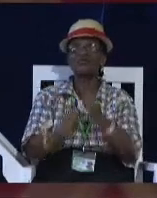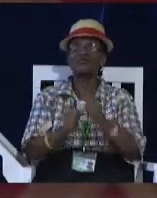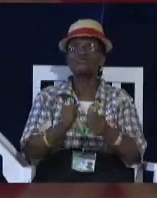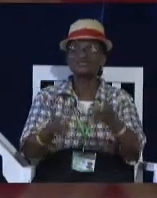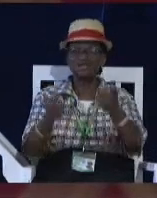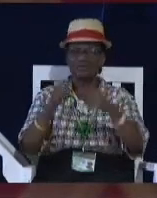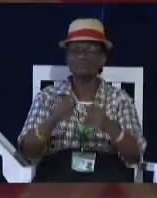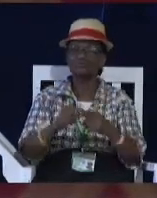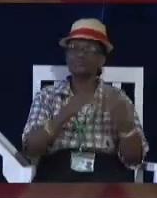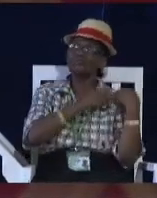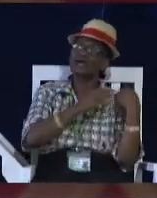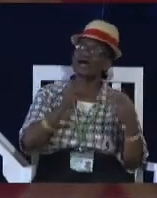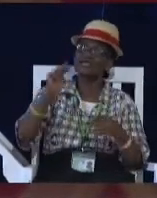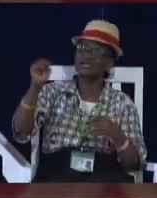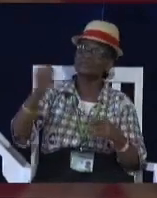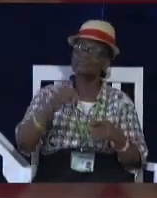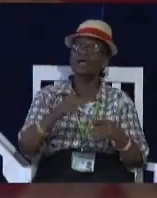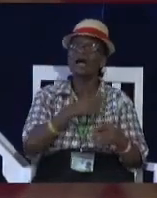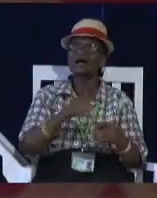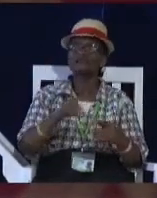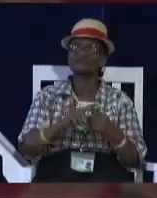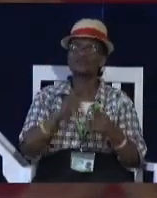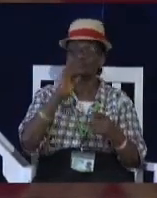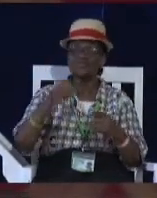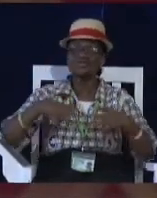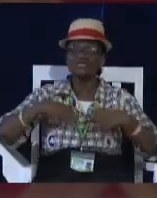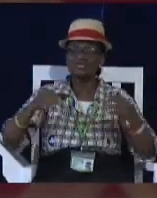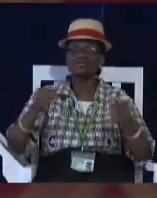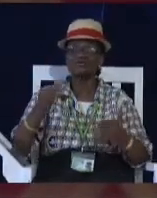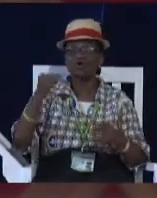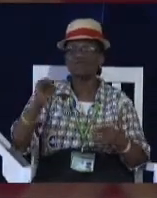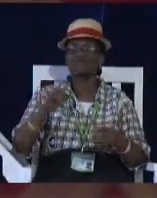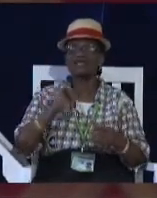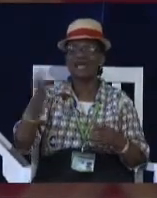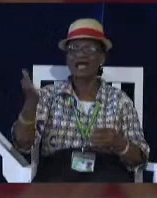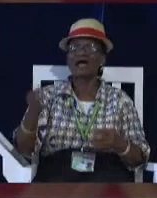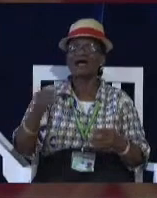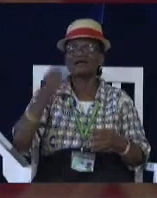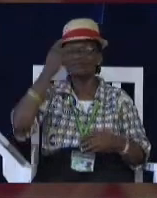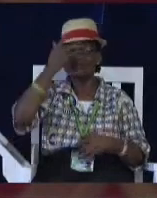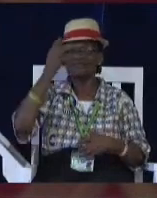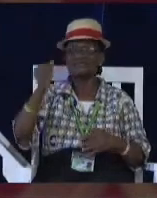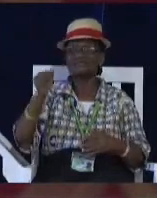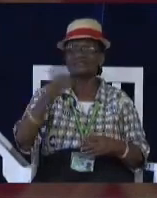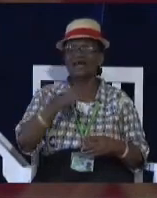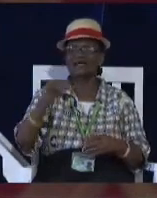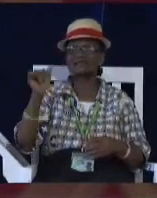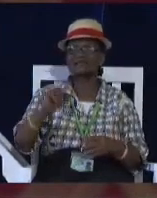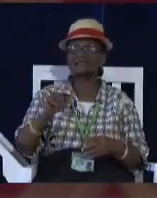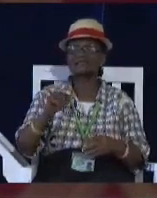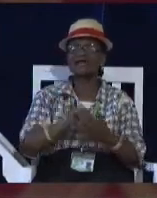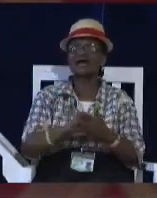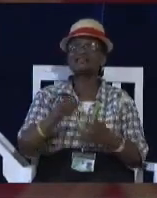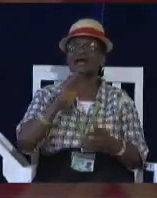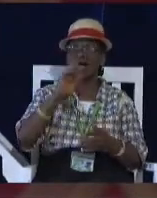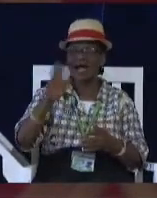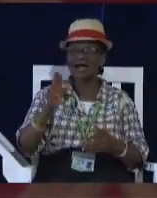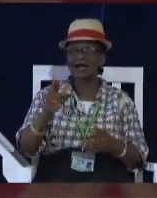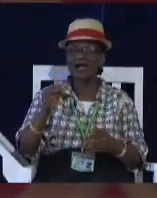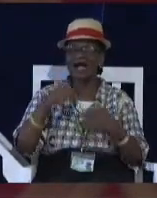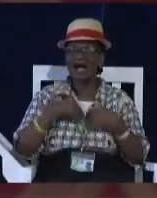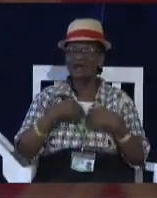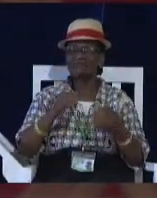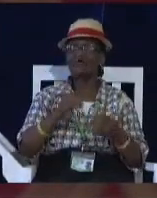him and to be healed of their diseases. And they that were vexed with unclean